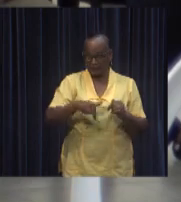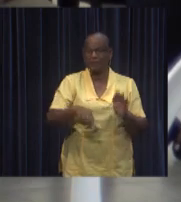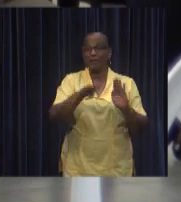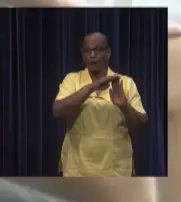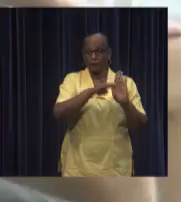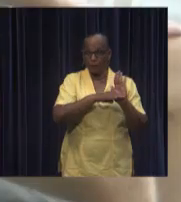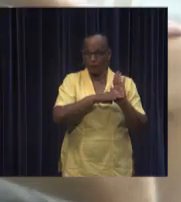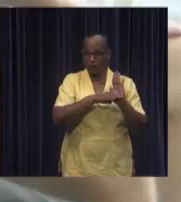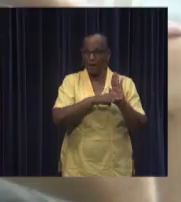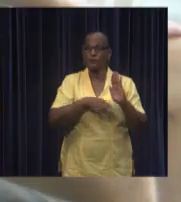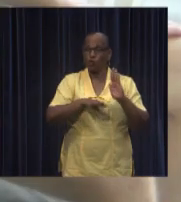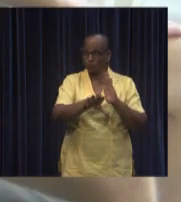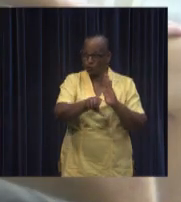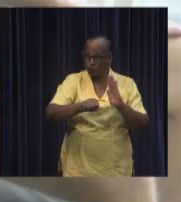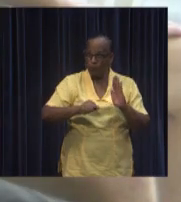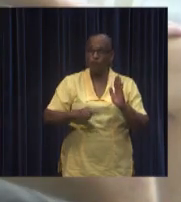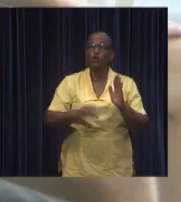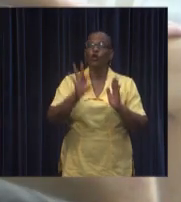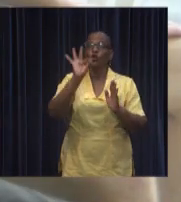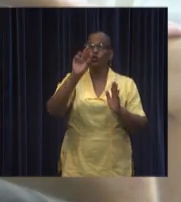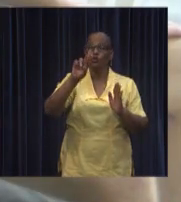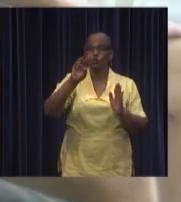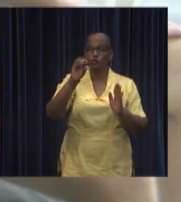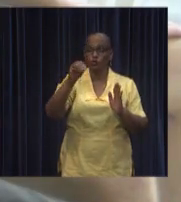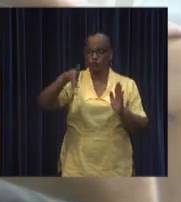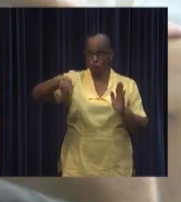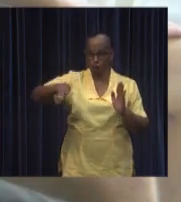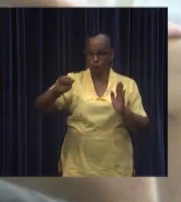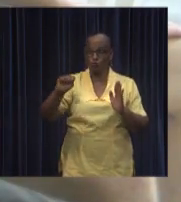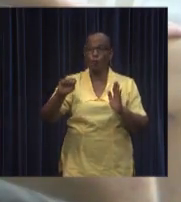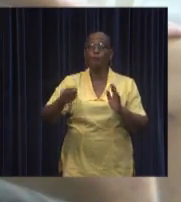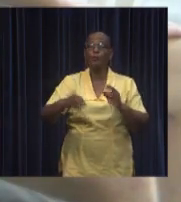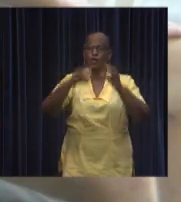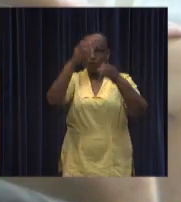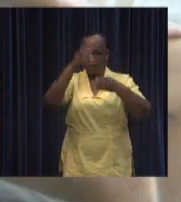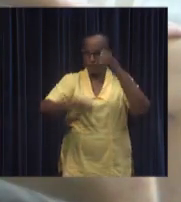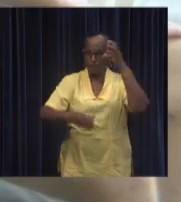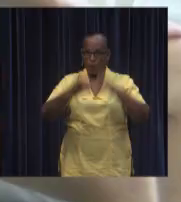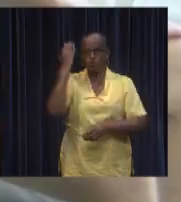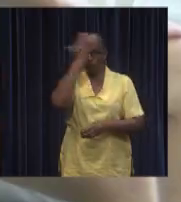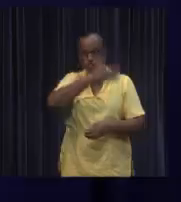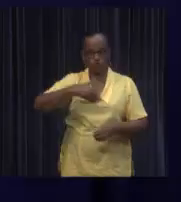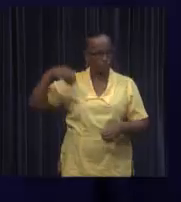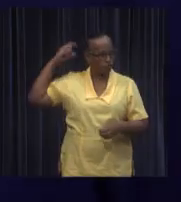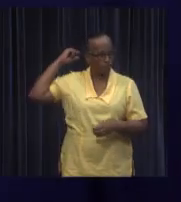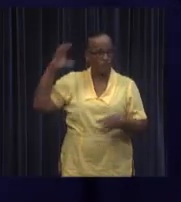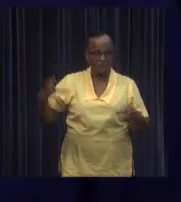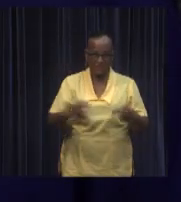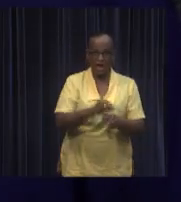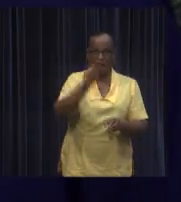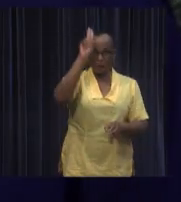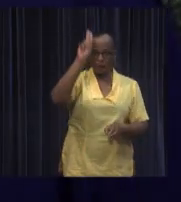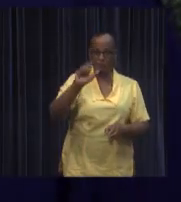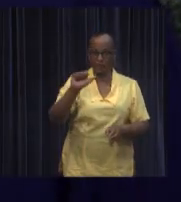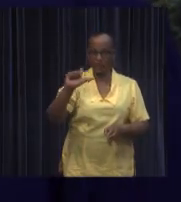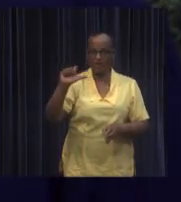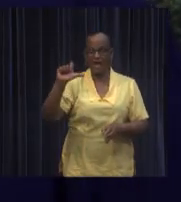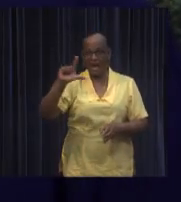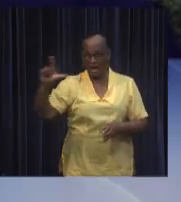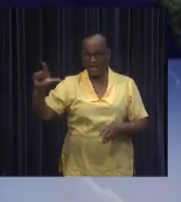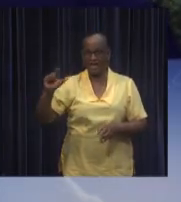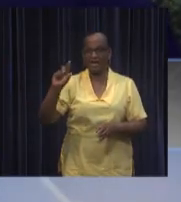Marowena, and Para. This program was initiated by Tropenbos Suriname and